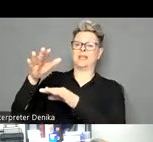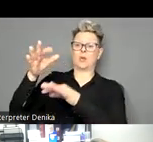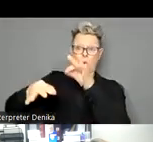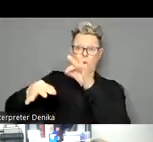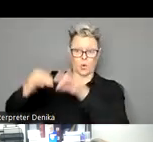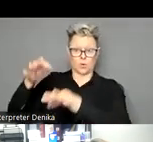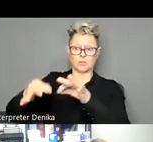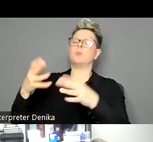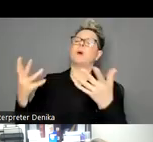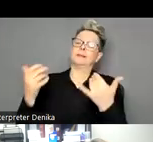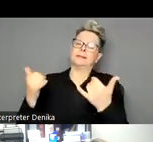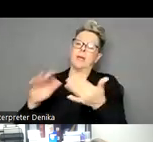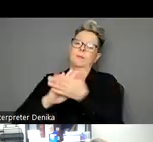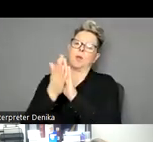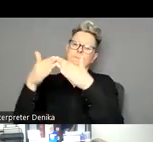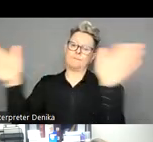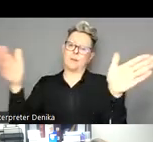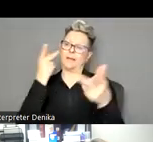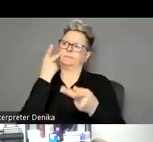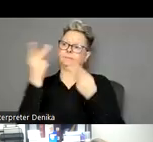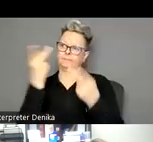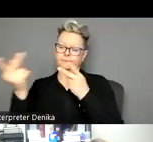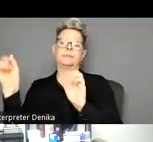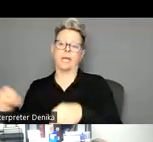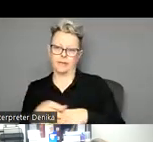publicly visible at that point, but not all